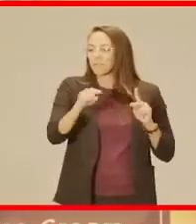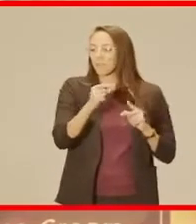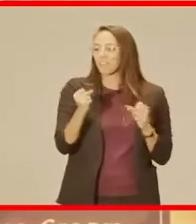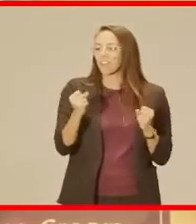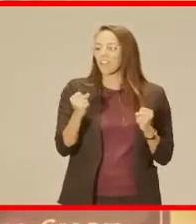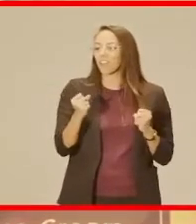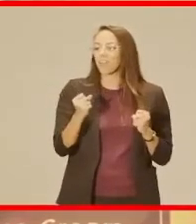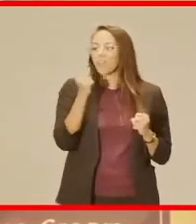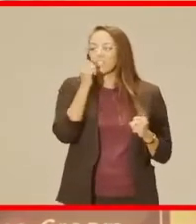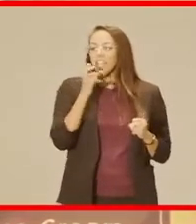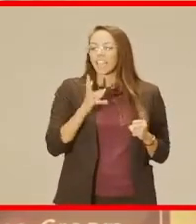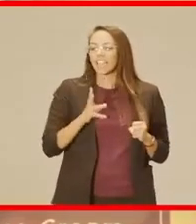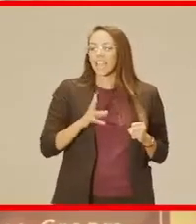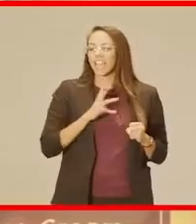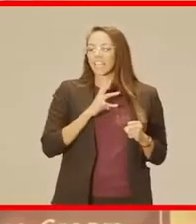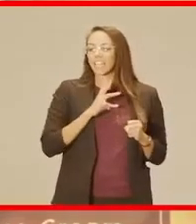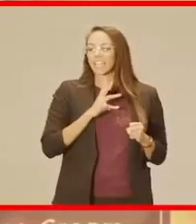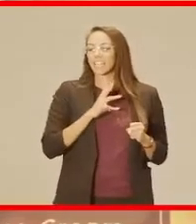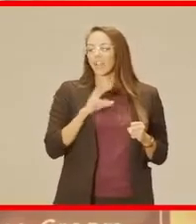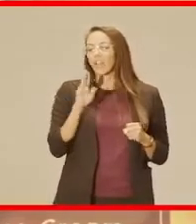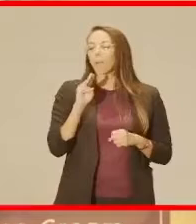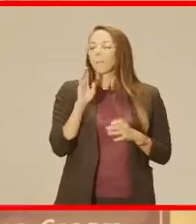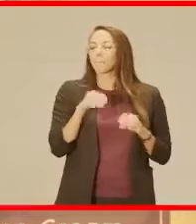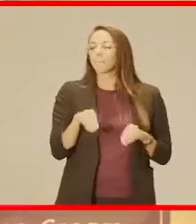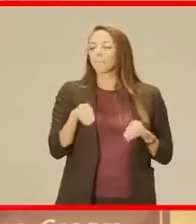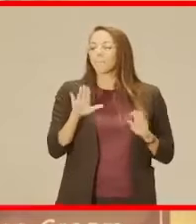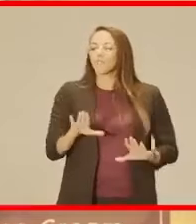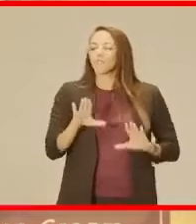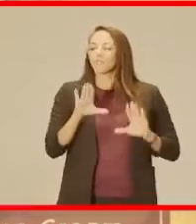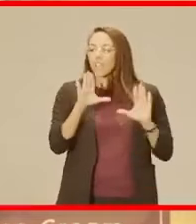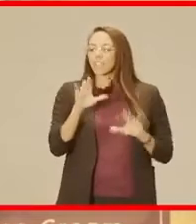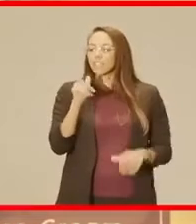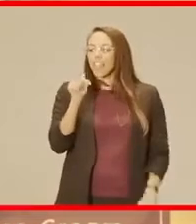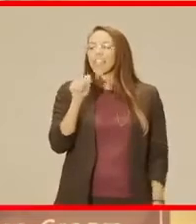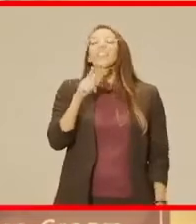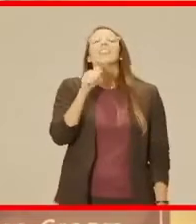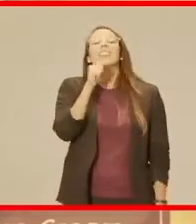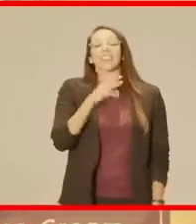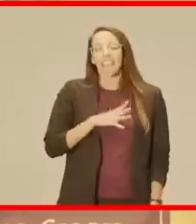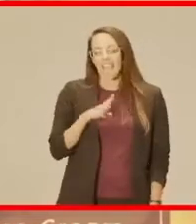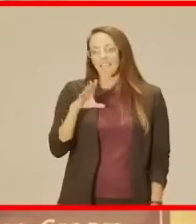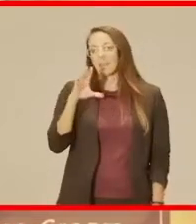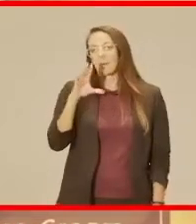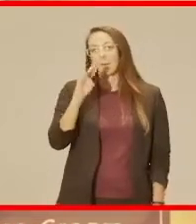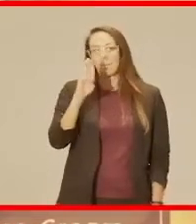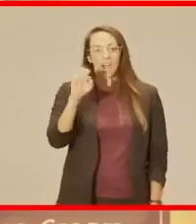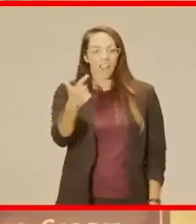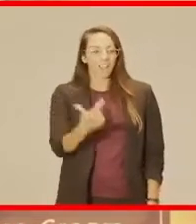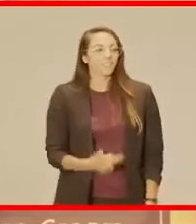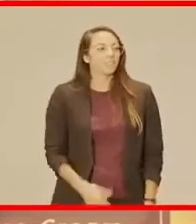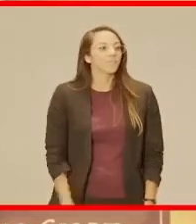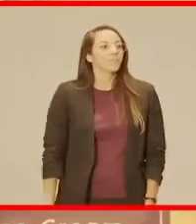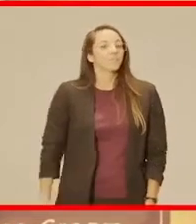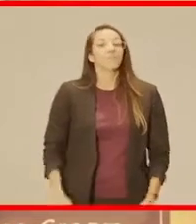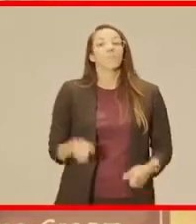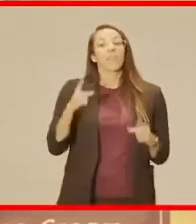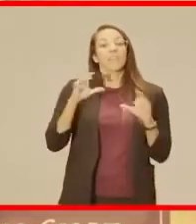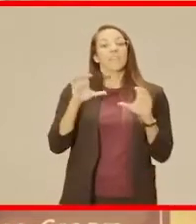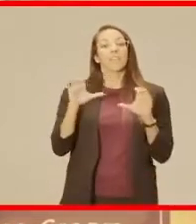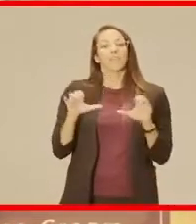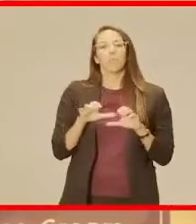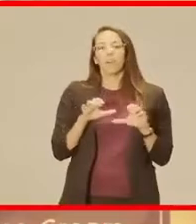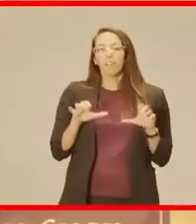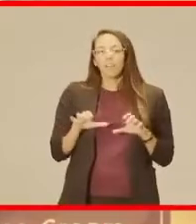I do. So Miraculous Ladybug is about two teenagers, Marinette Dupin-Cheng and Adrienne